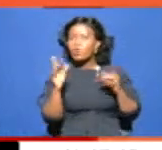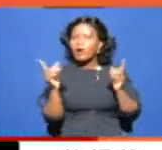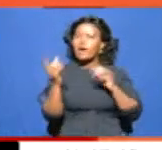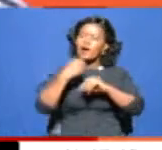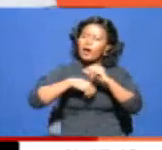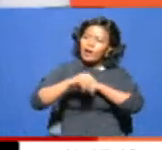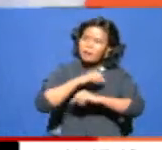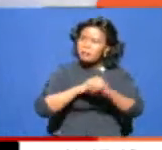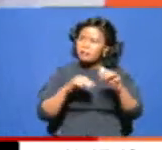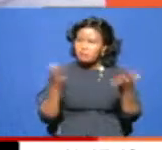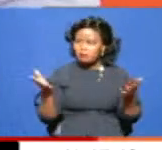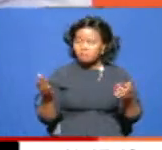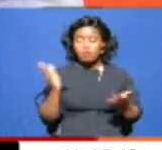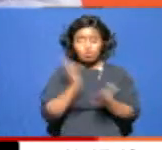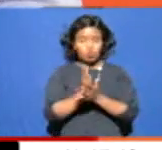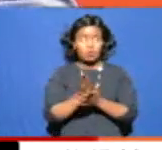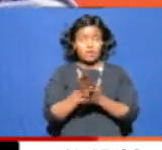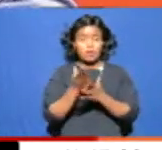practice what I preach, mm-hmm. and,